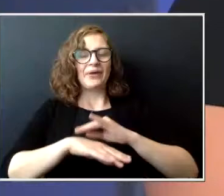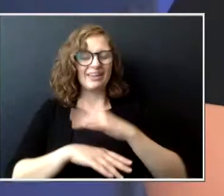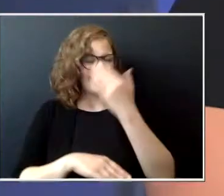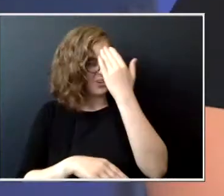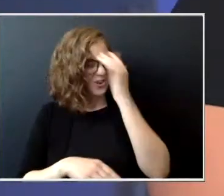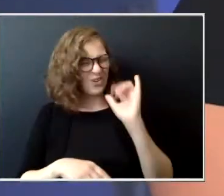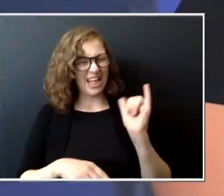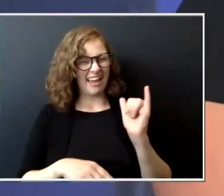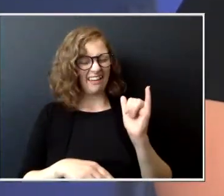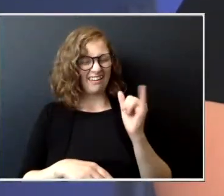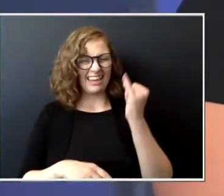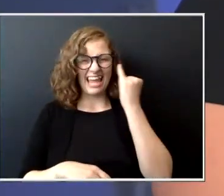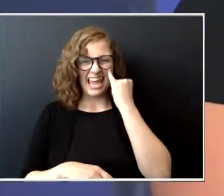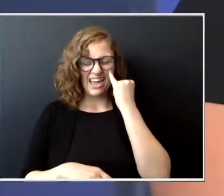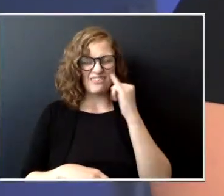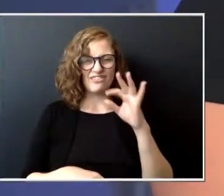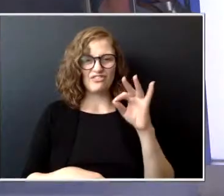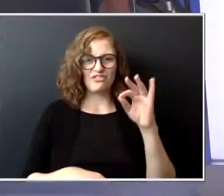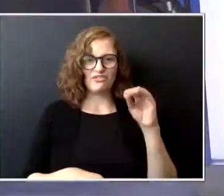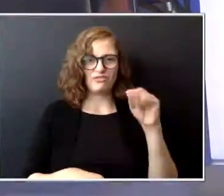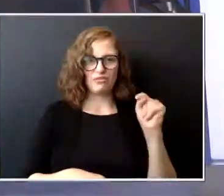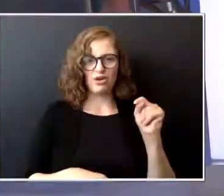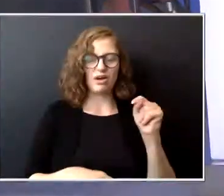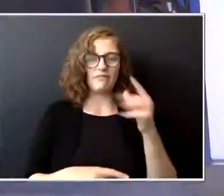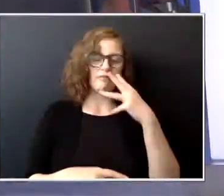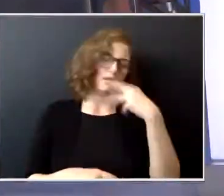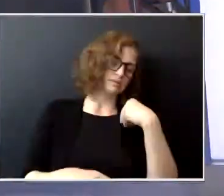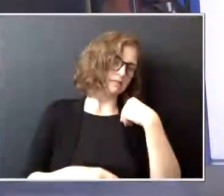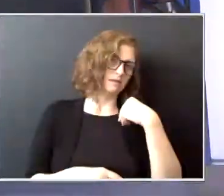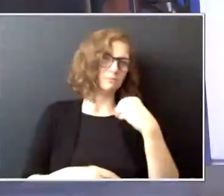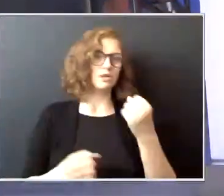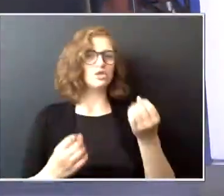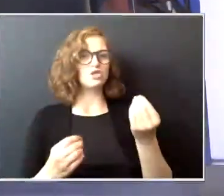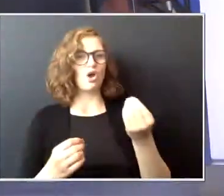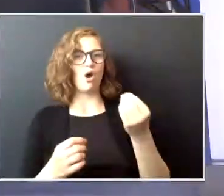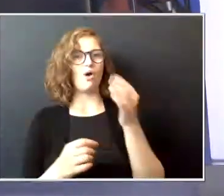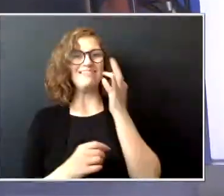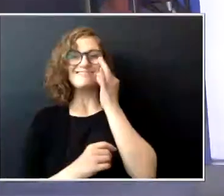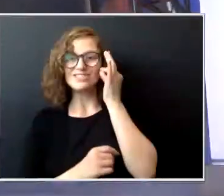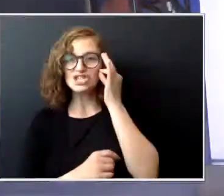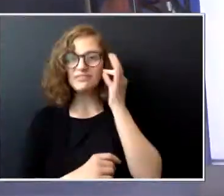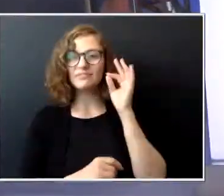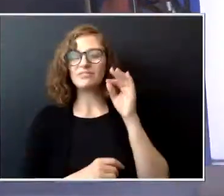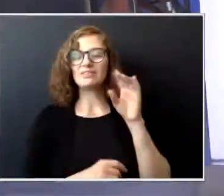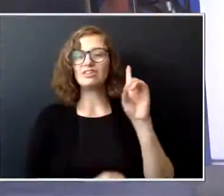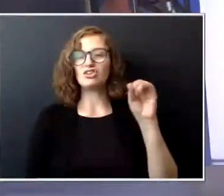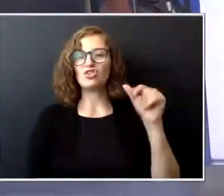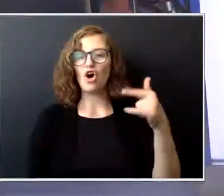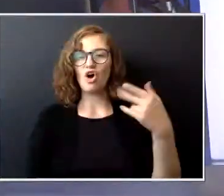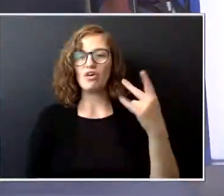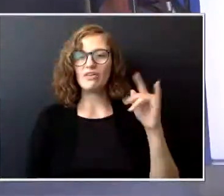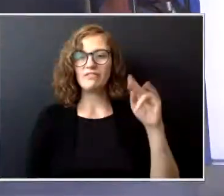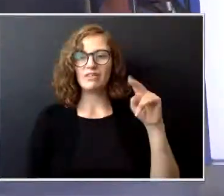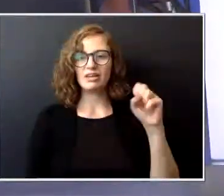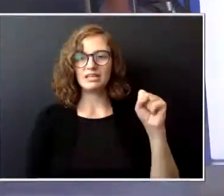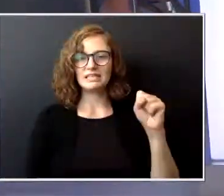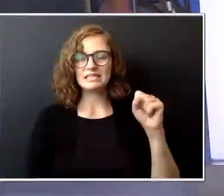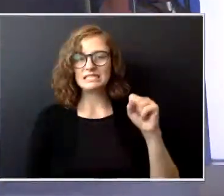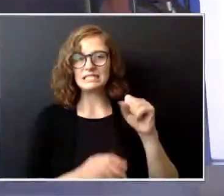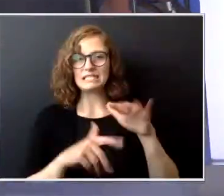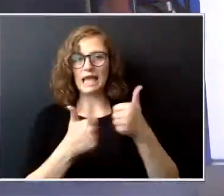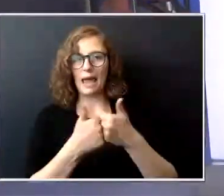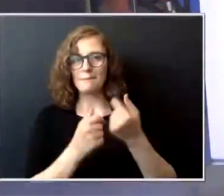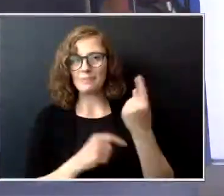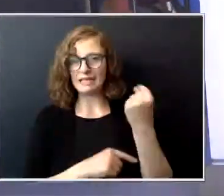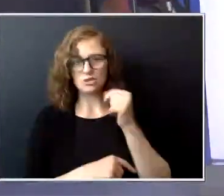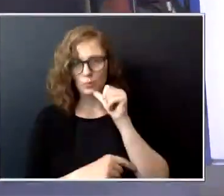that. So the Chiefs-Dolphins game would not have been good for you last year, is that right? No, not good at all. Got it. I do want to mention something, and sorry, like this